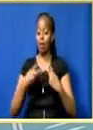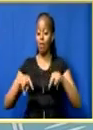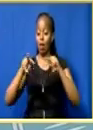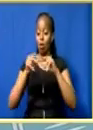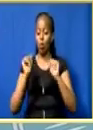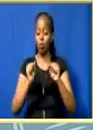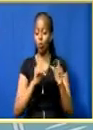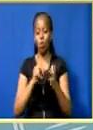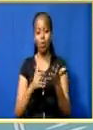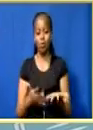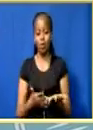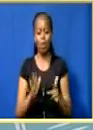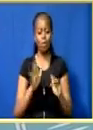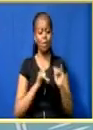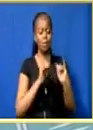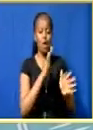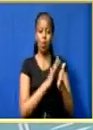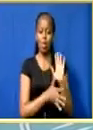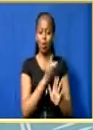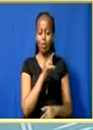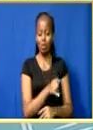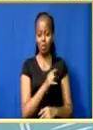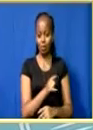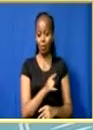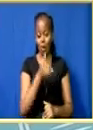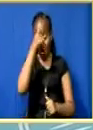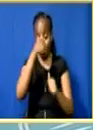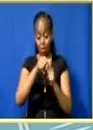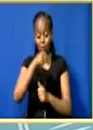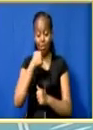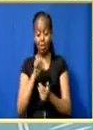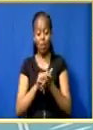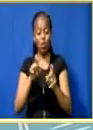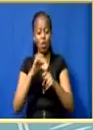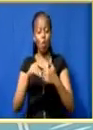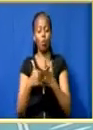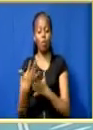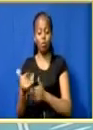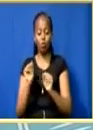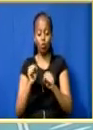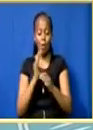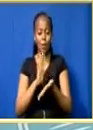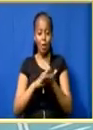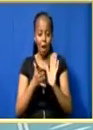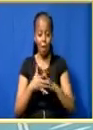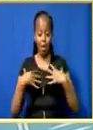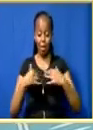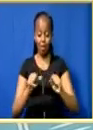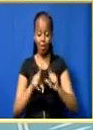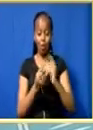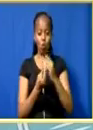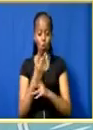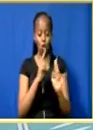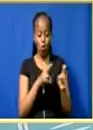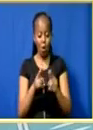So what will they do? Instead of staying without that nutrition, remember we said you need the nutrients so that you can be normal. You can grow normally, yeah? So if